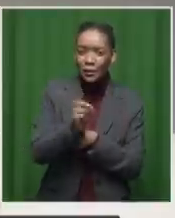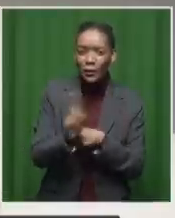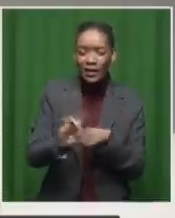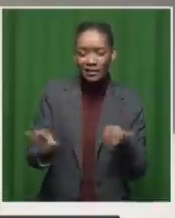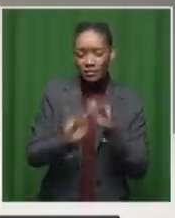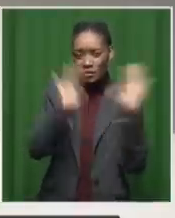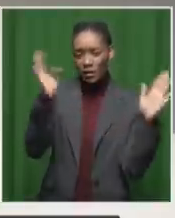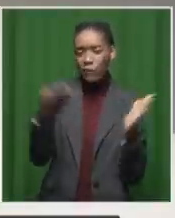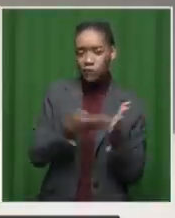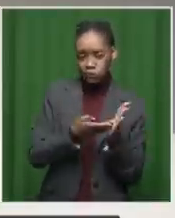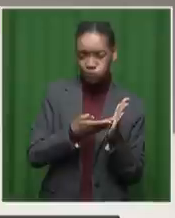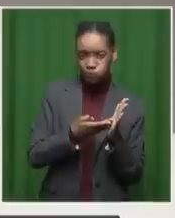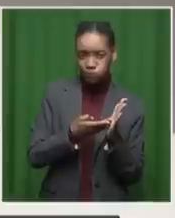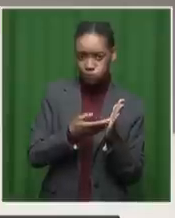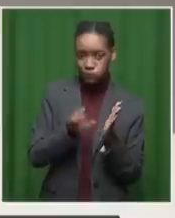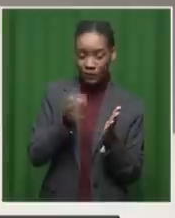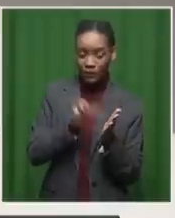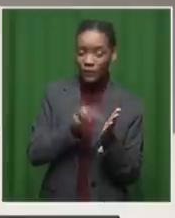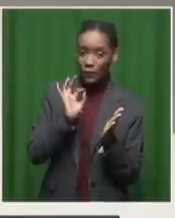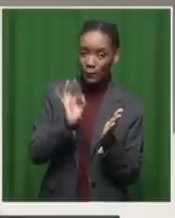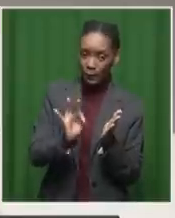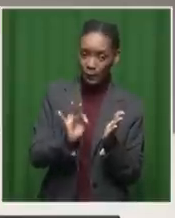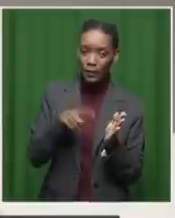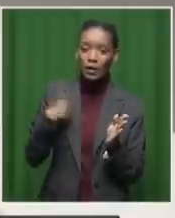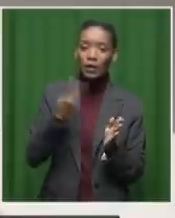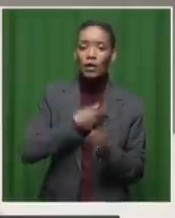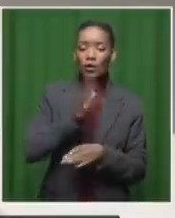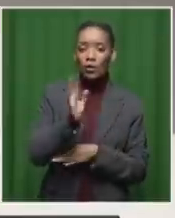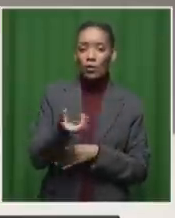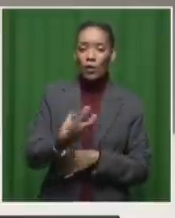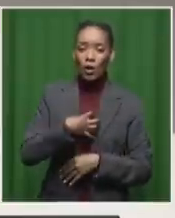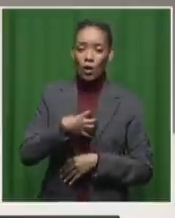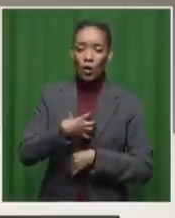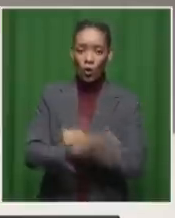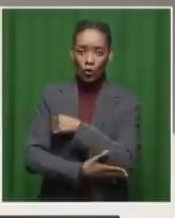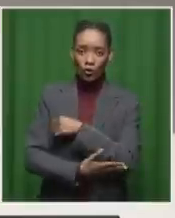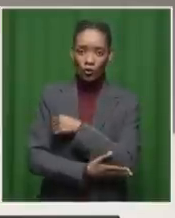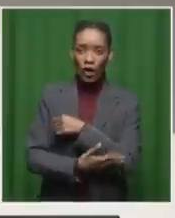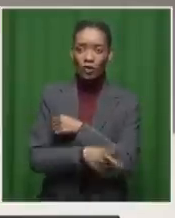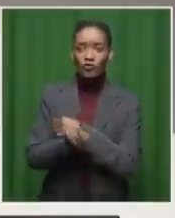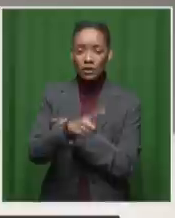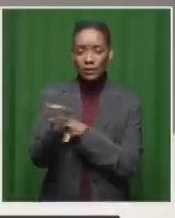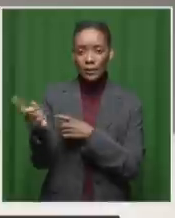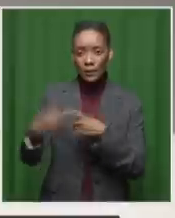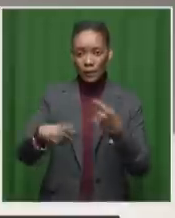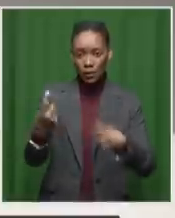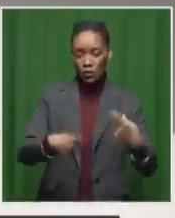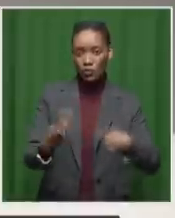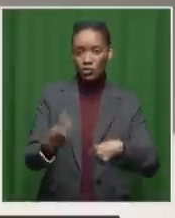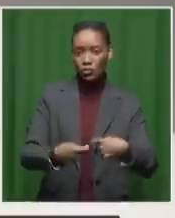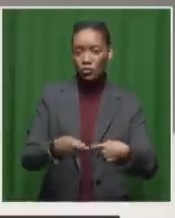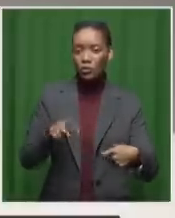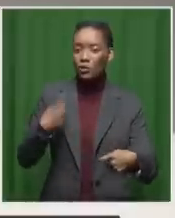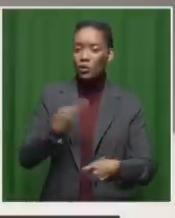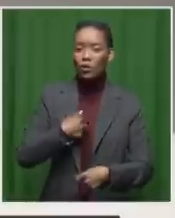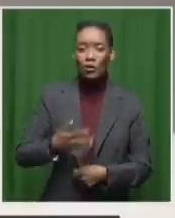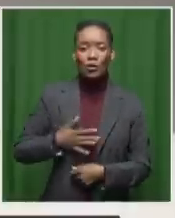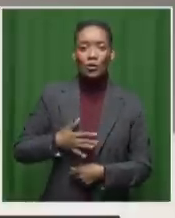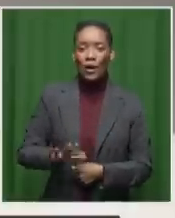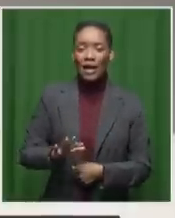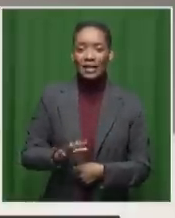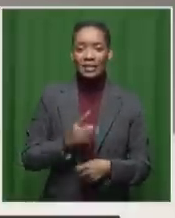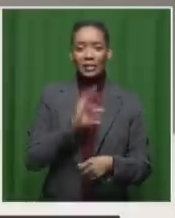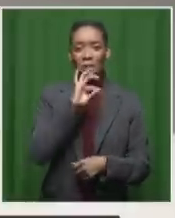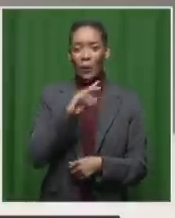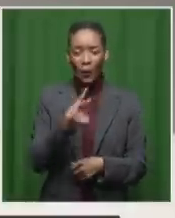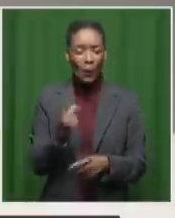that, we will then first request our own countries also to contribute, because we don't want every day to go to partners